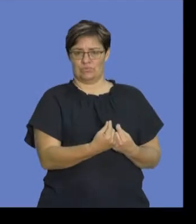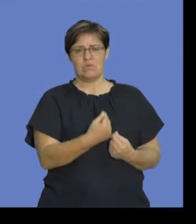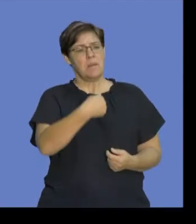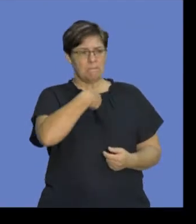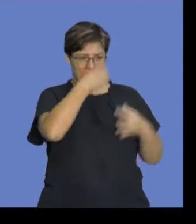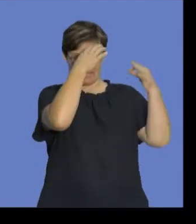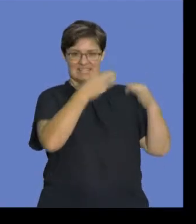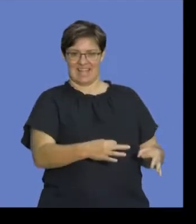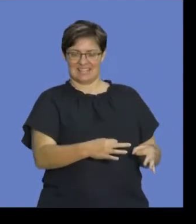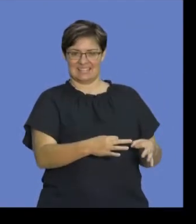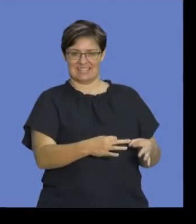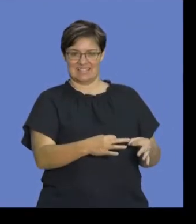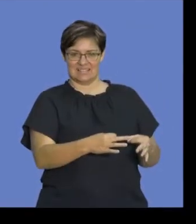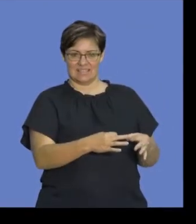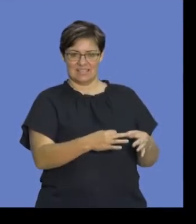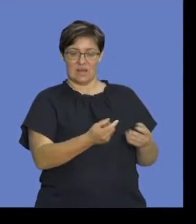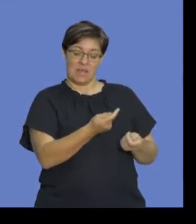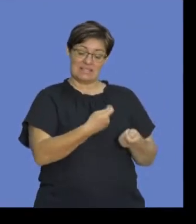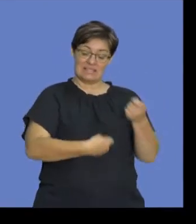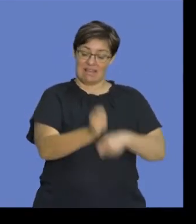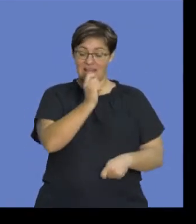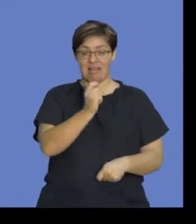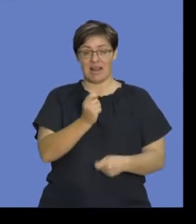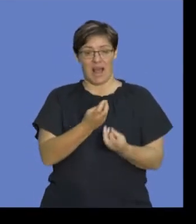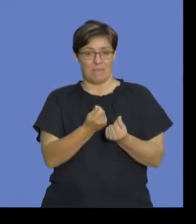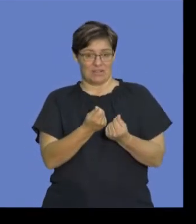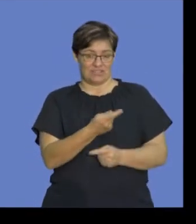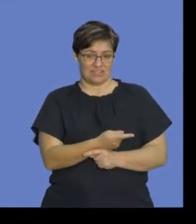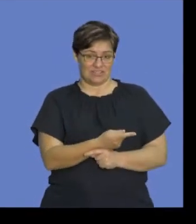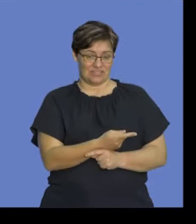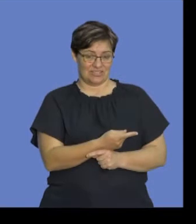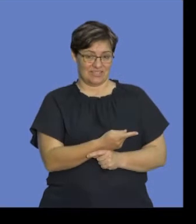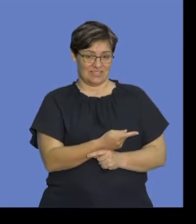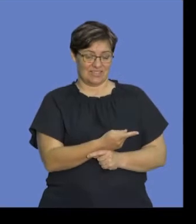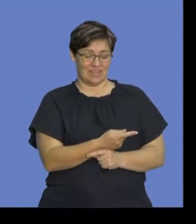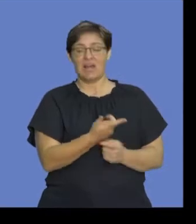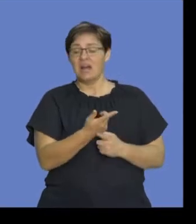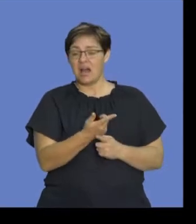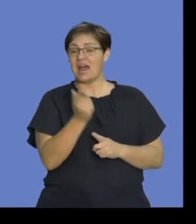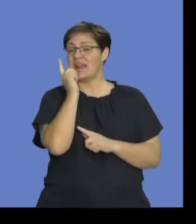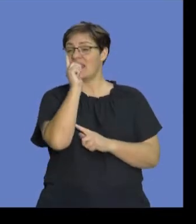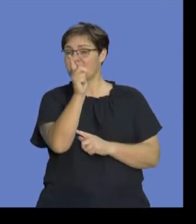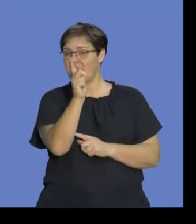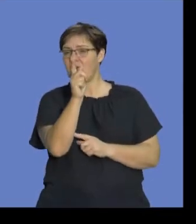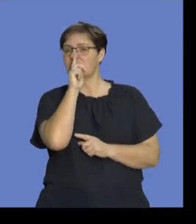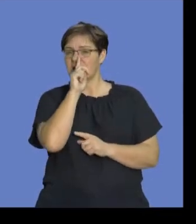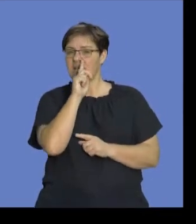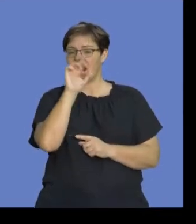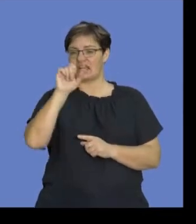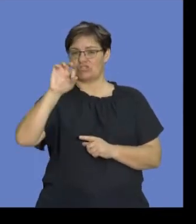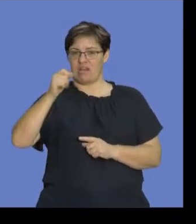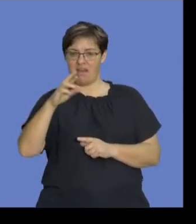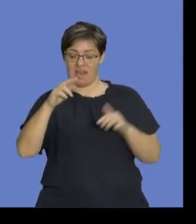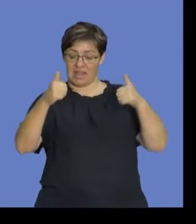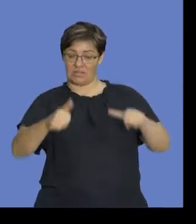you determine the cost of sales. And you'll see later on, when we go into the actual ledger